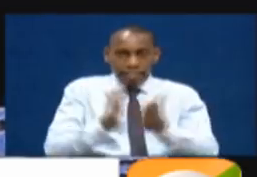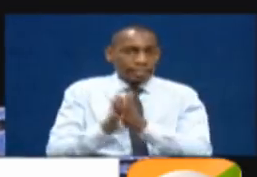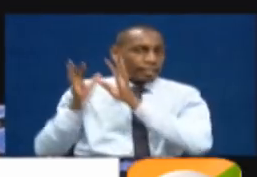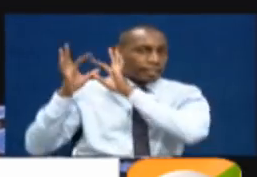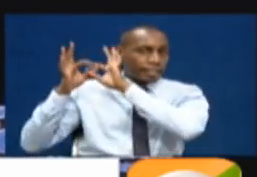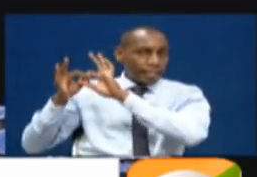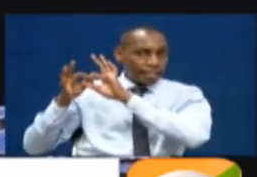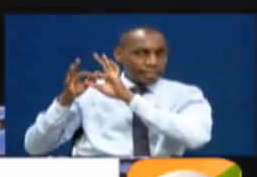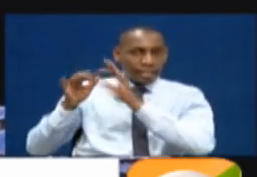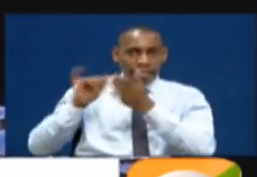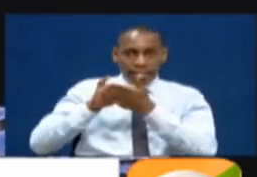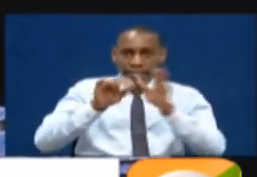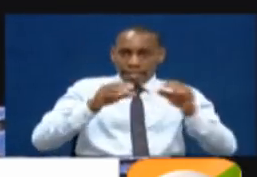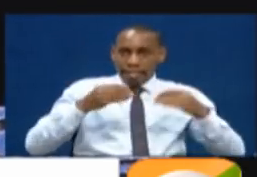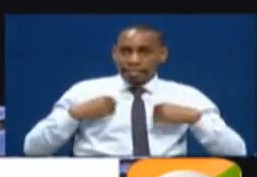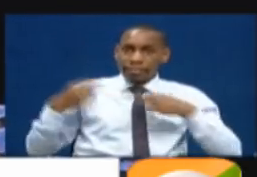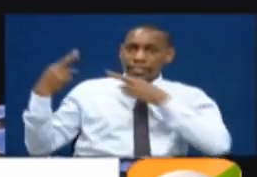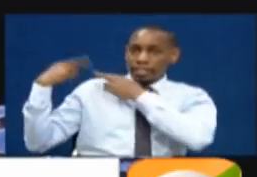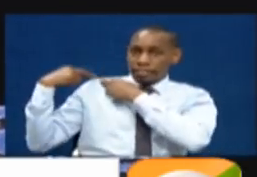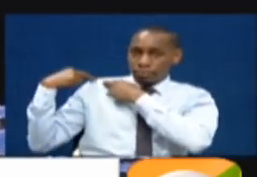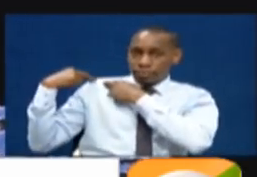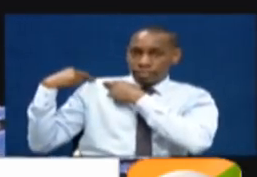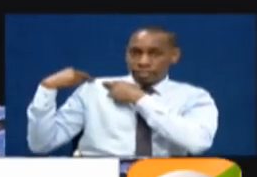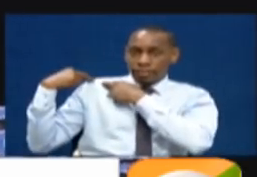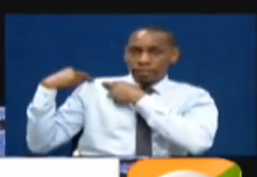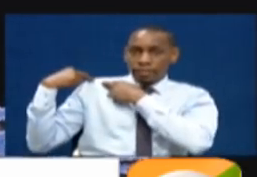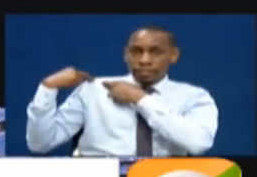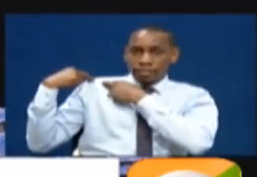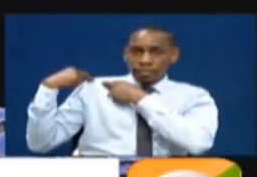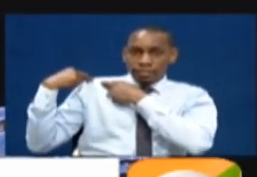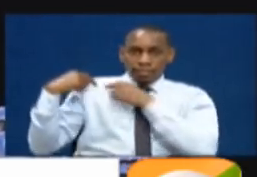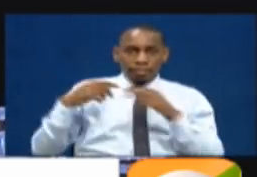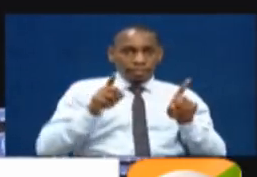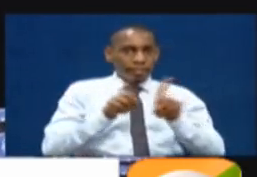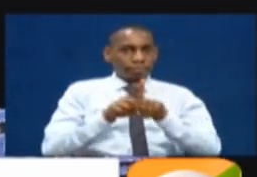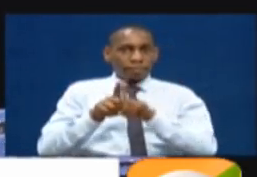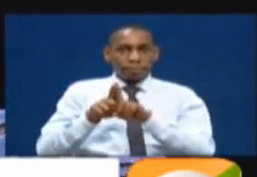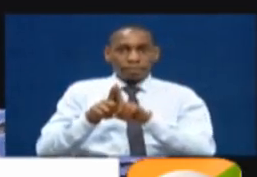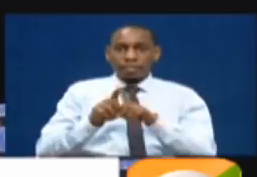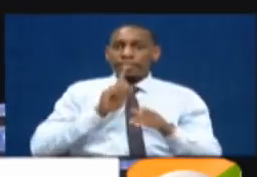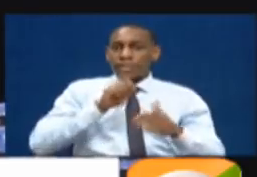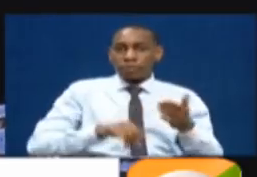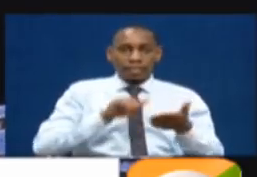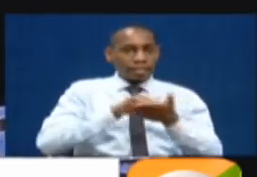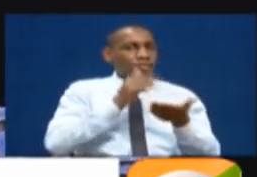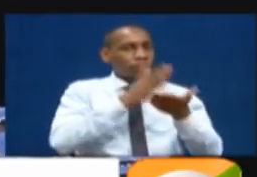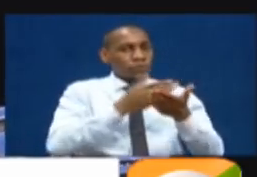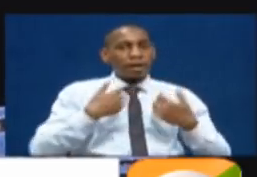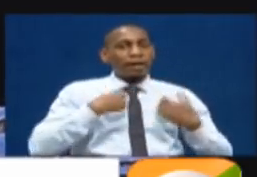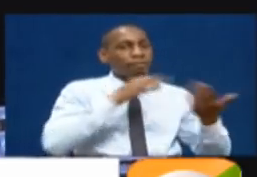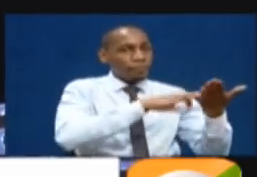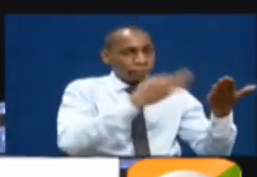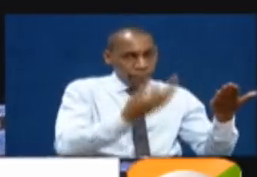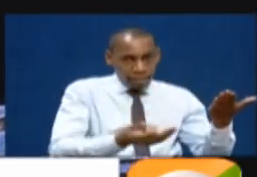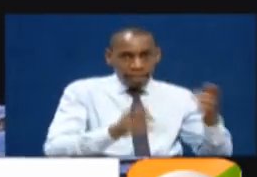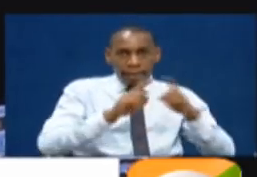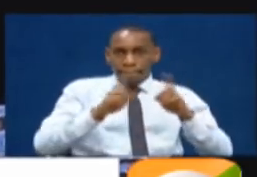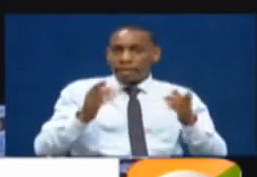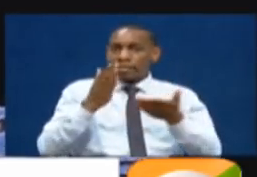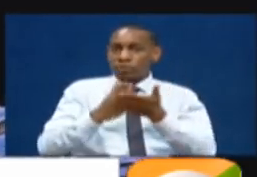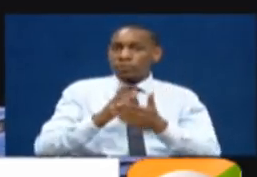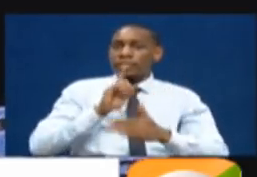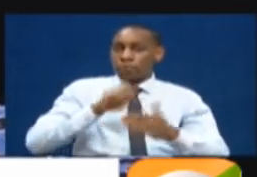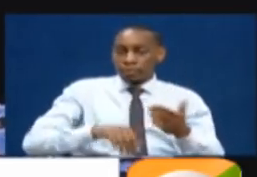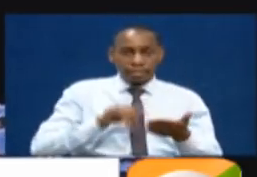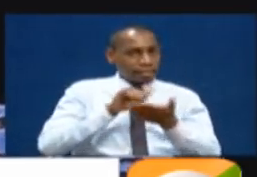culture of accountability and culpability beyond just vagisms of saying, yes, we have failed you, but to actually say, you